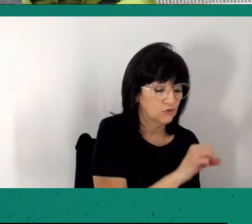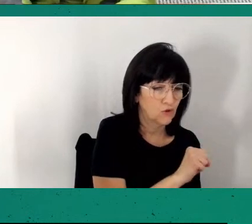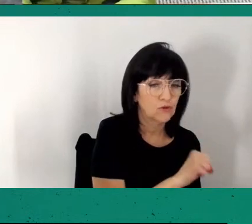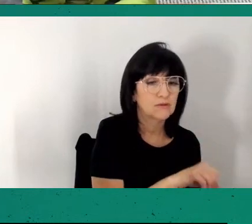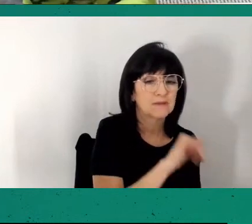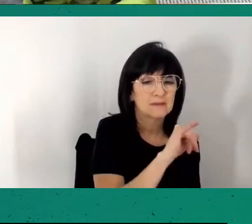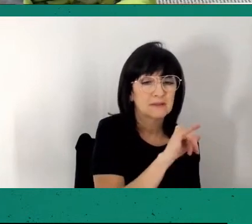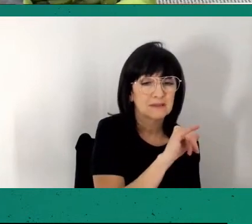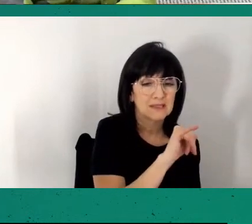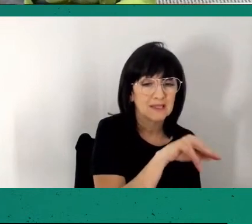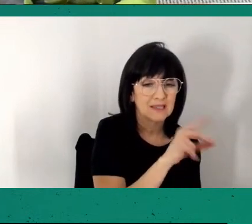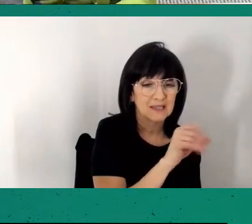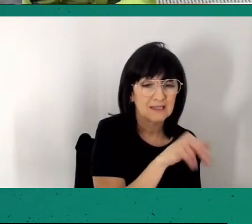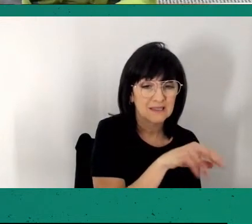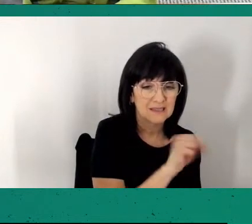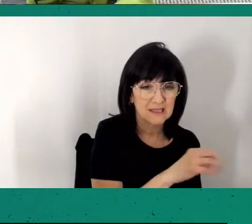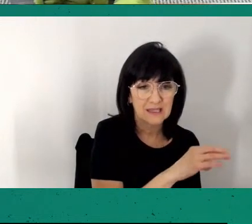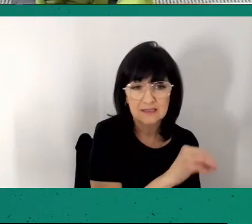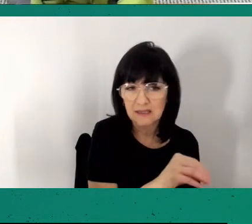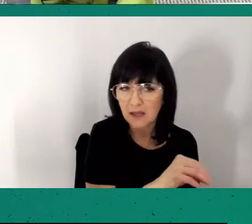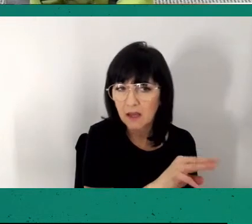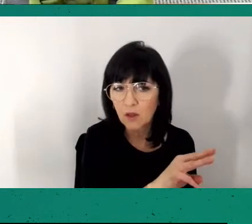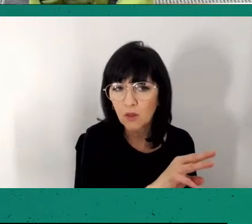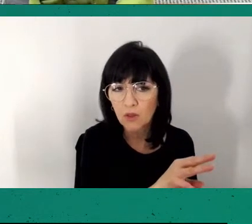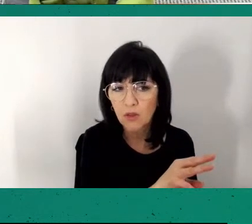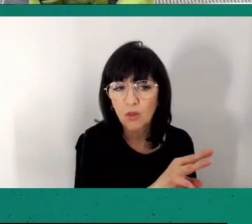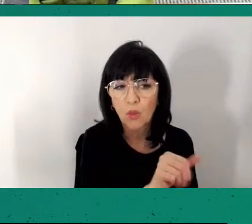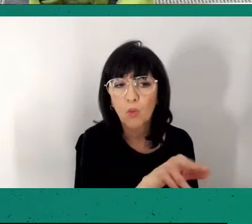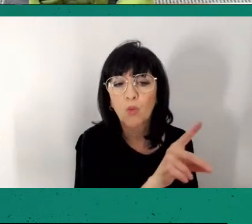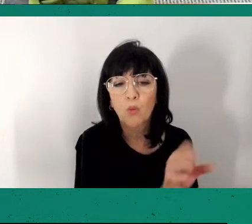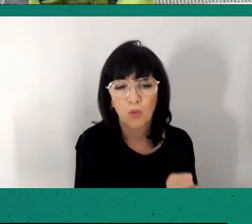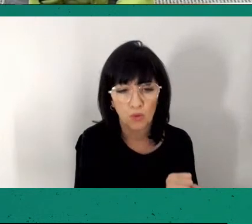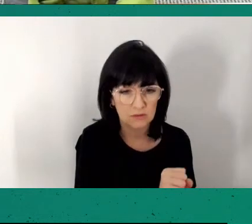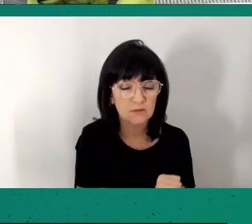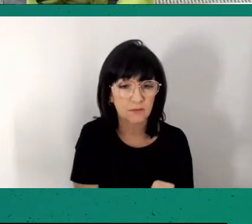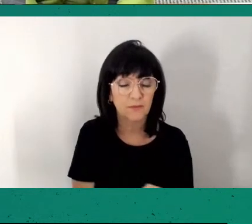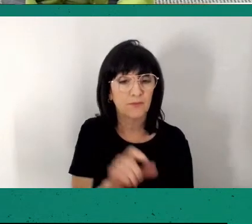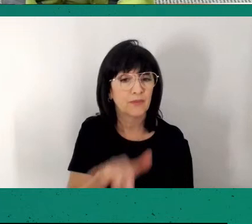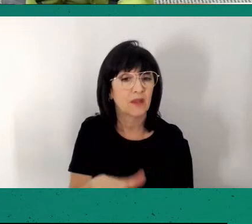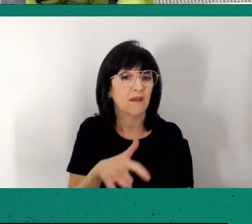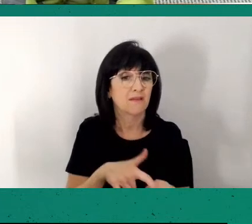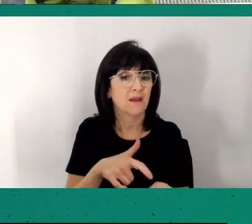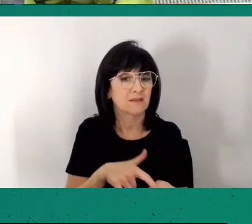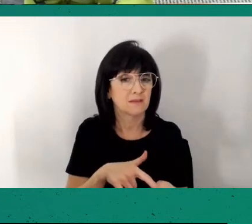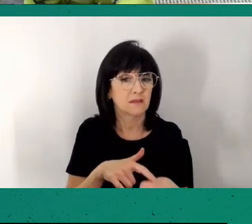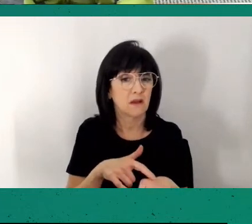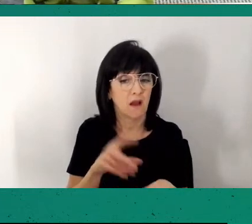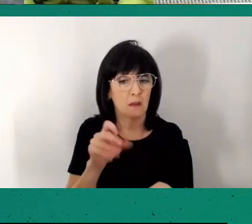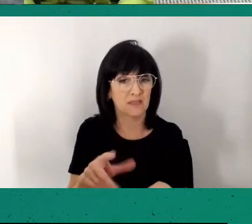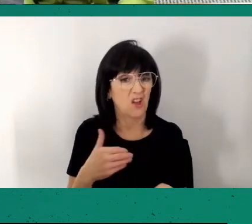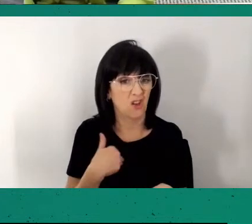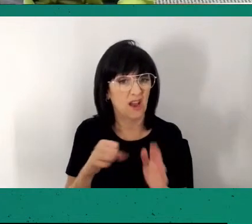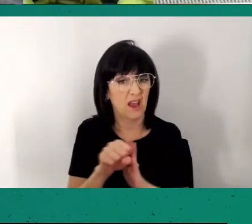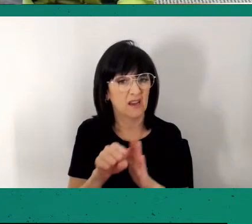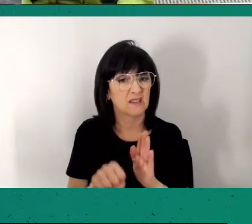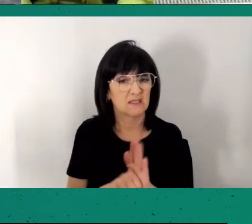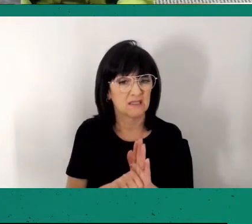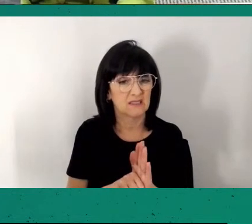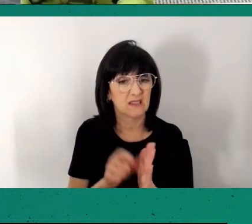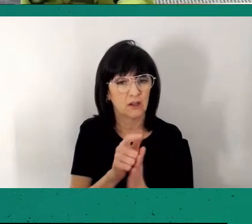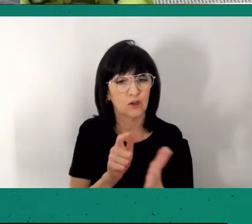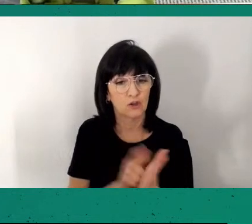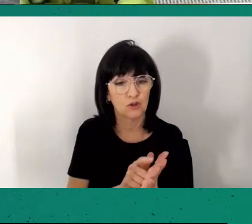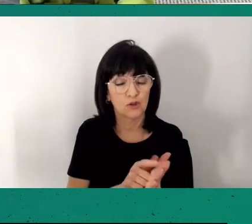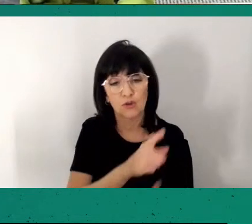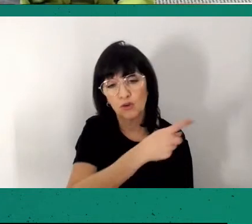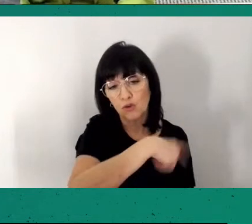and the Moors. A time when the state of Delaware had a law that stated that colored students only needed enough